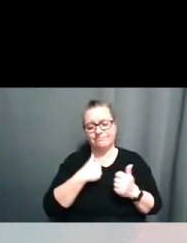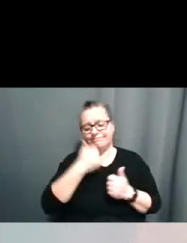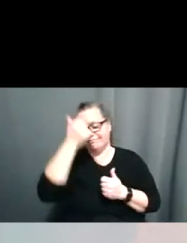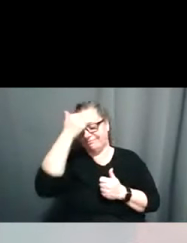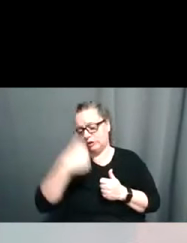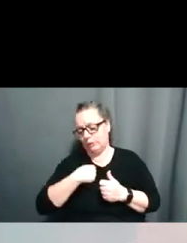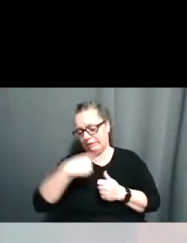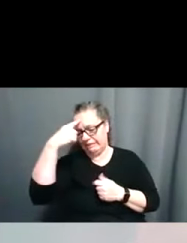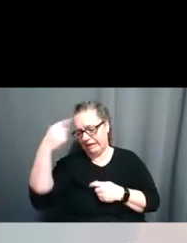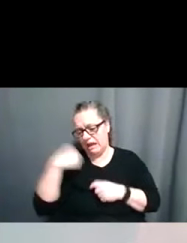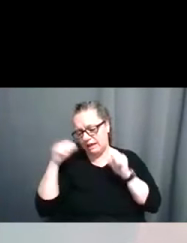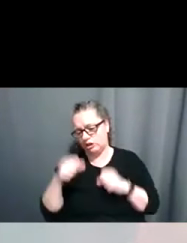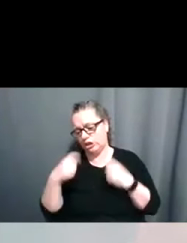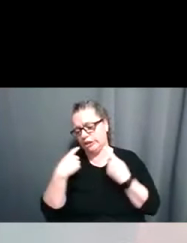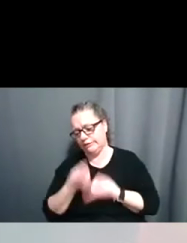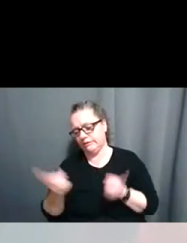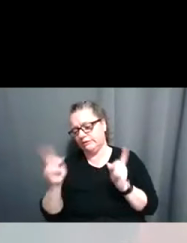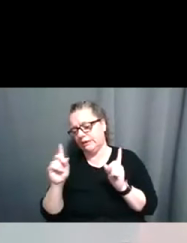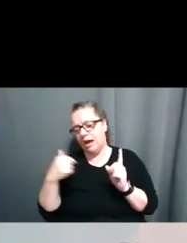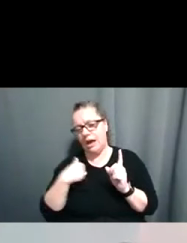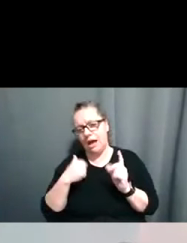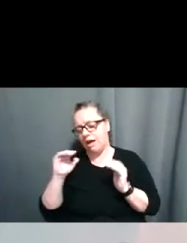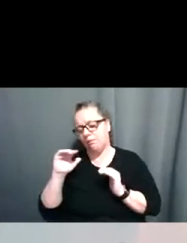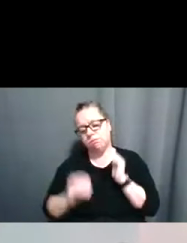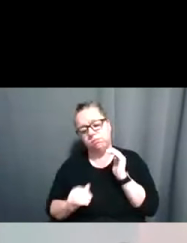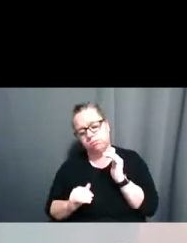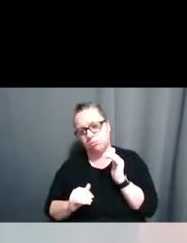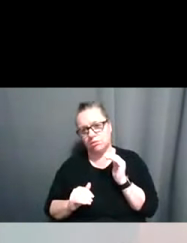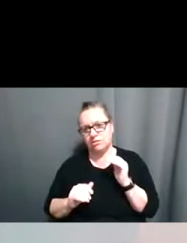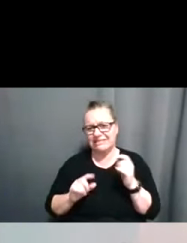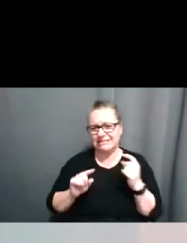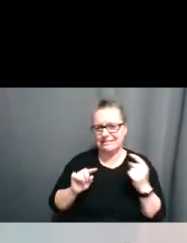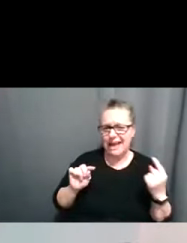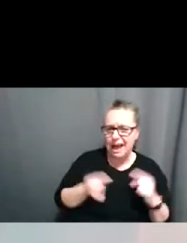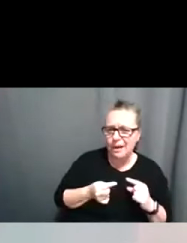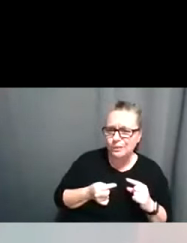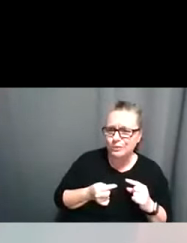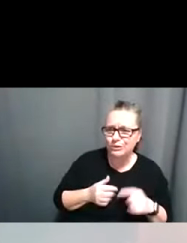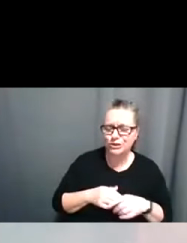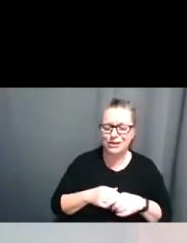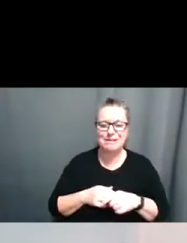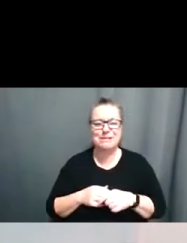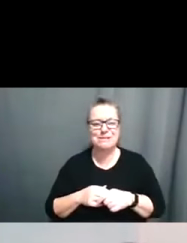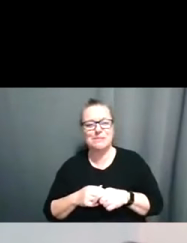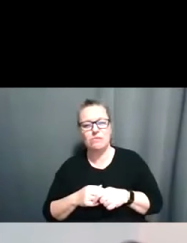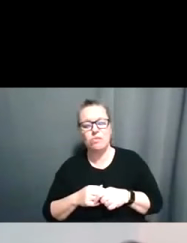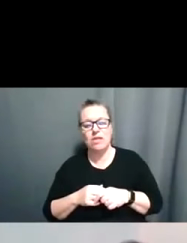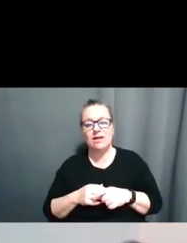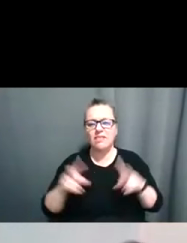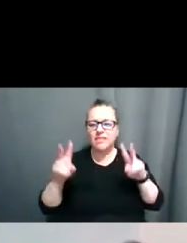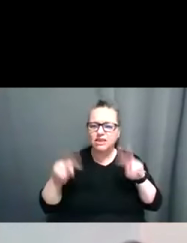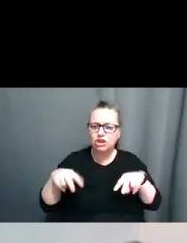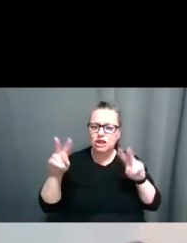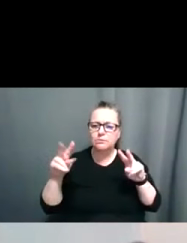And so once again, I have fallen short of my potential. Oh, ouch, ouch. The judgment that